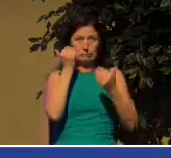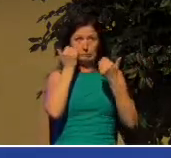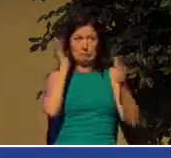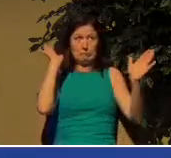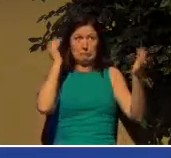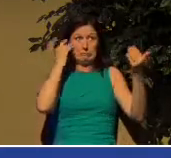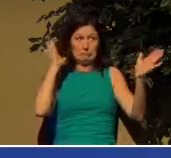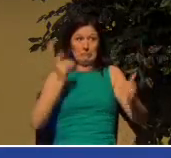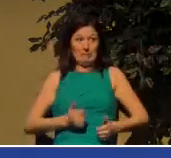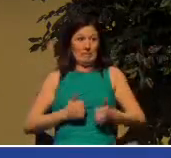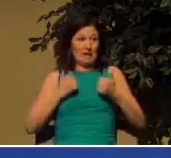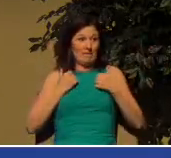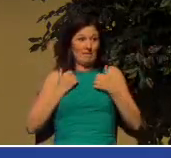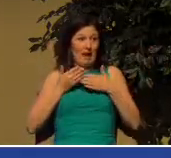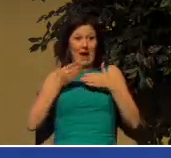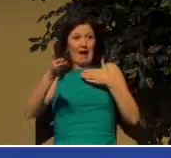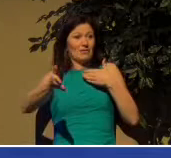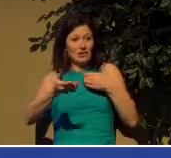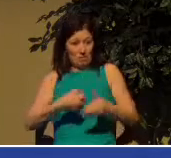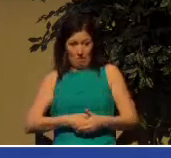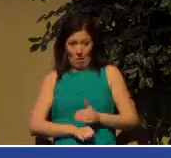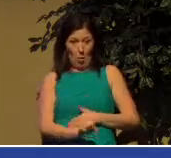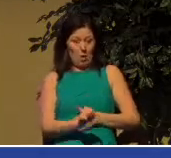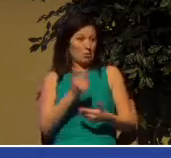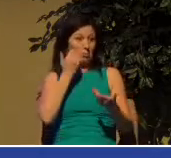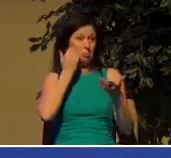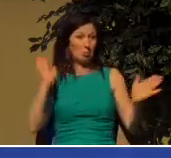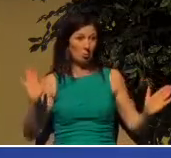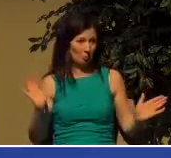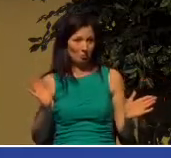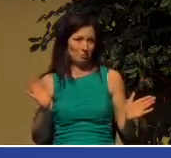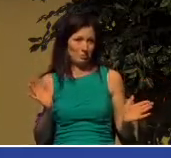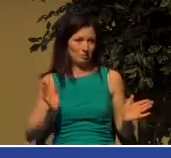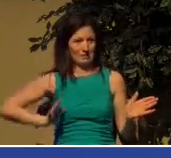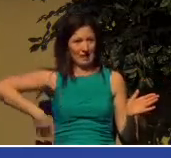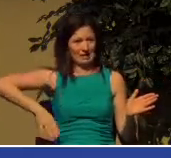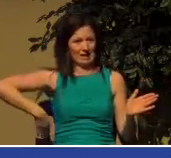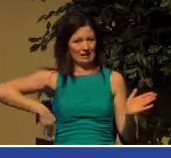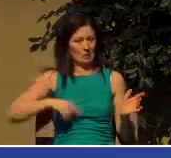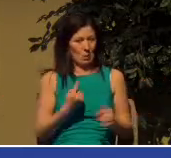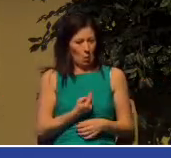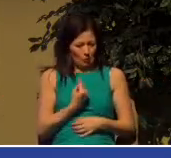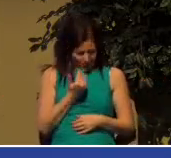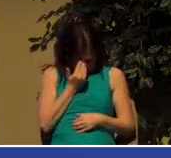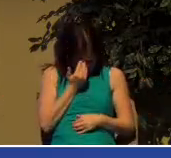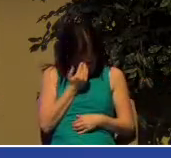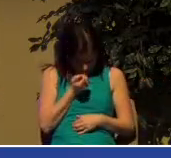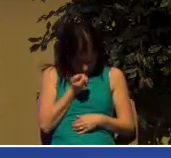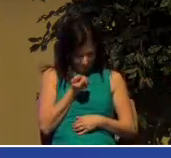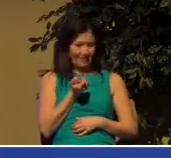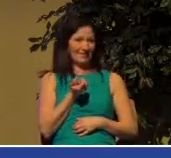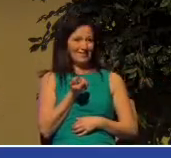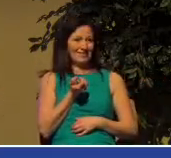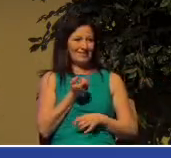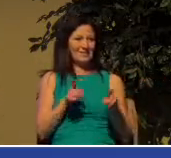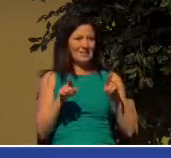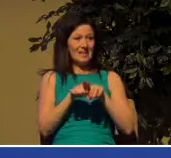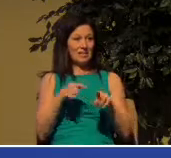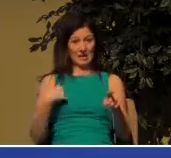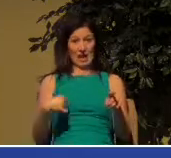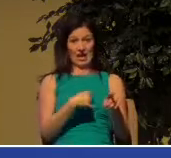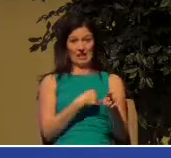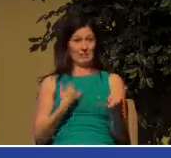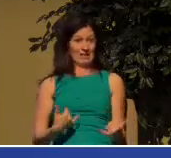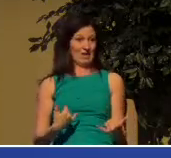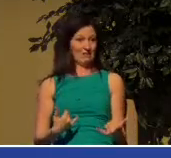looks like beyond that. So without the Holy Spirit in the here and now, we cannot